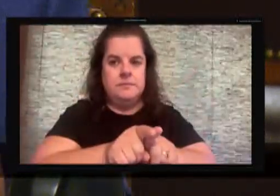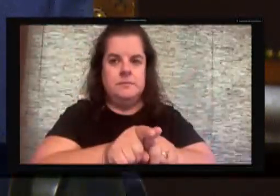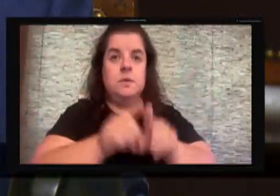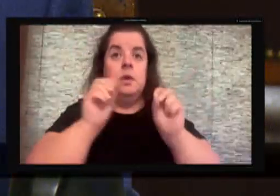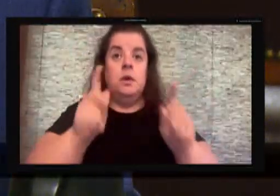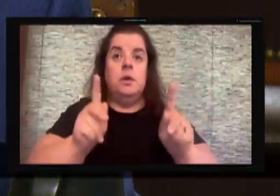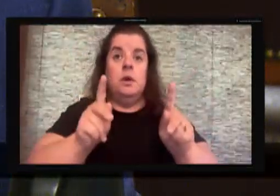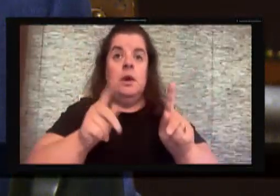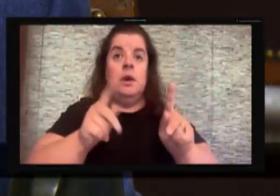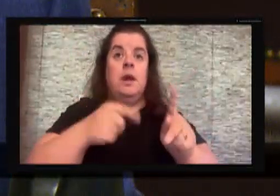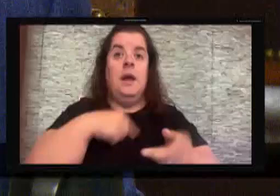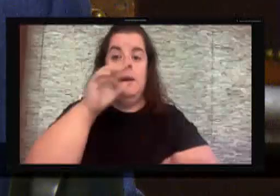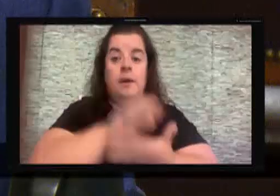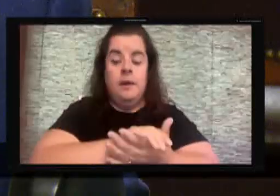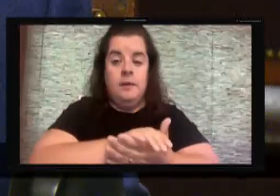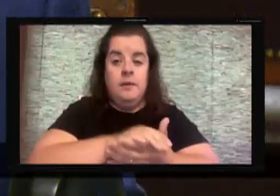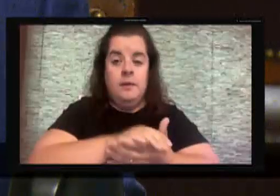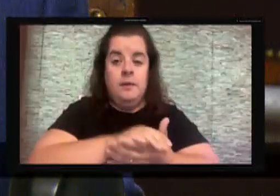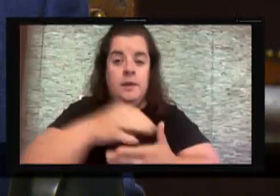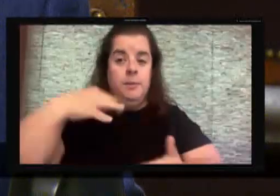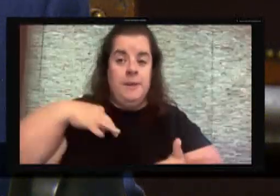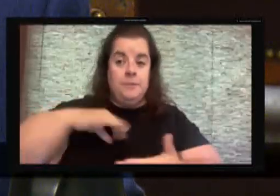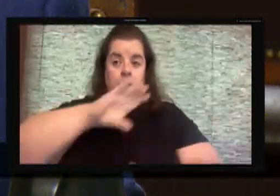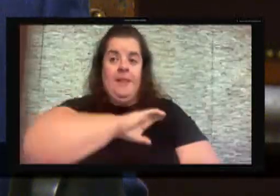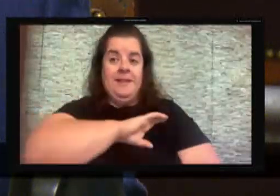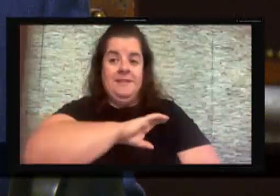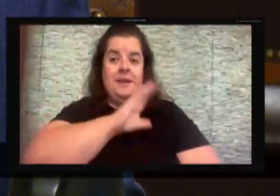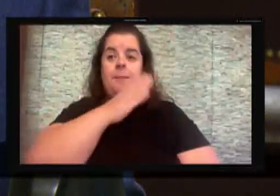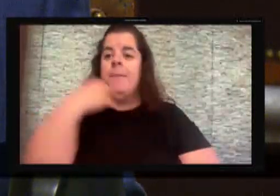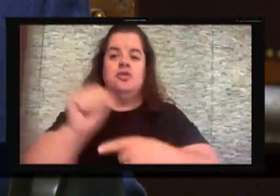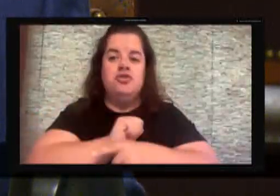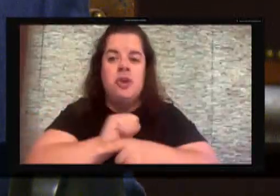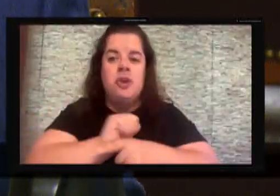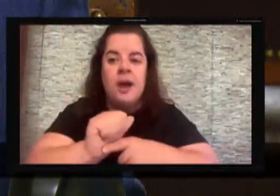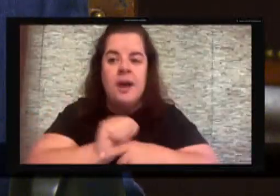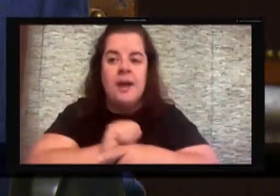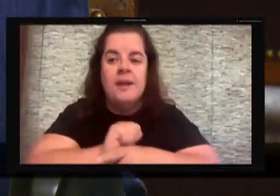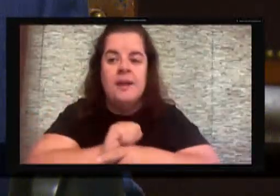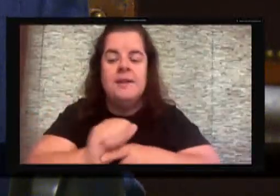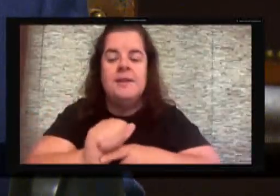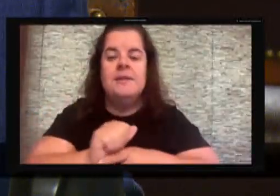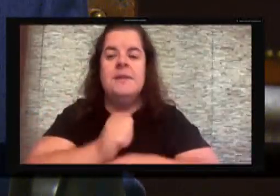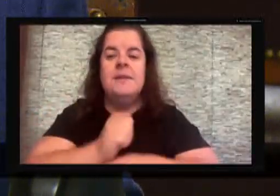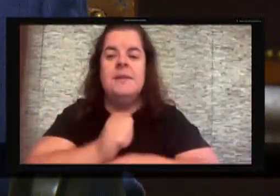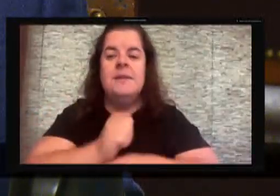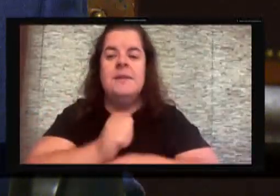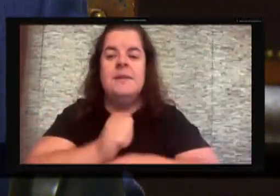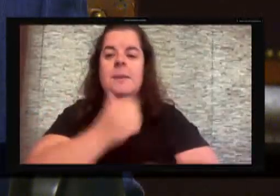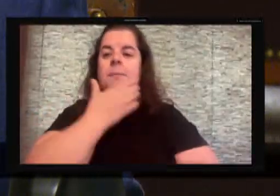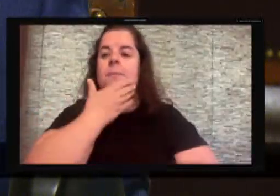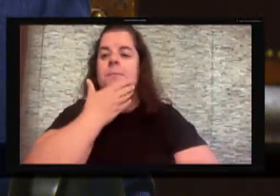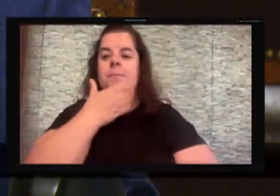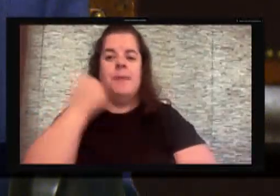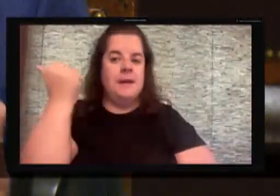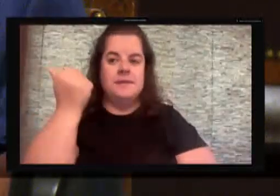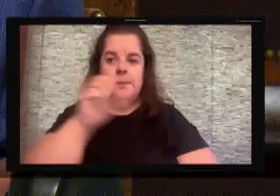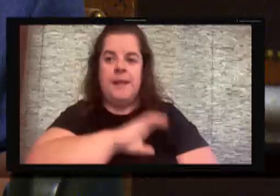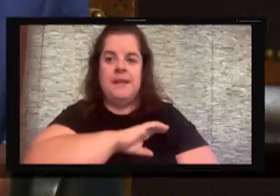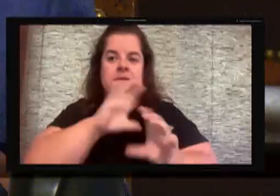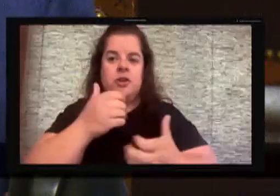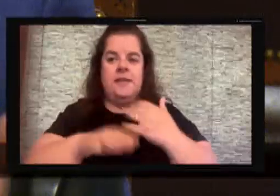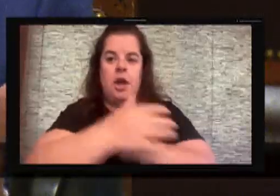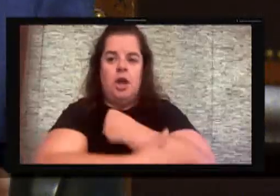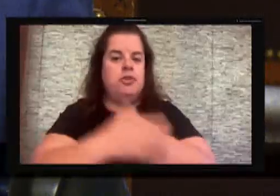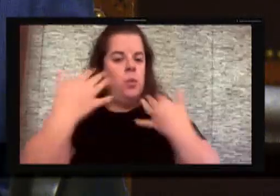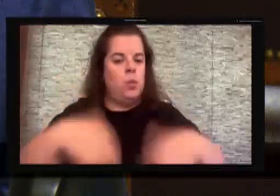I believe Pittsburgh police are the best trained, best police force in the country. They really are. And that's what makes us so